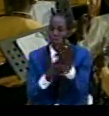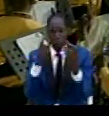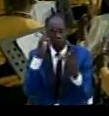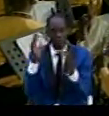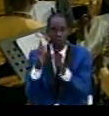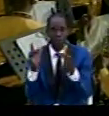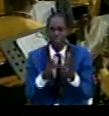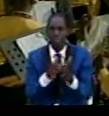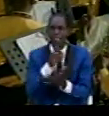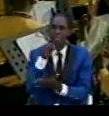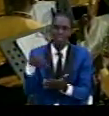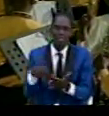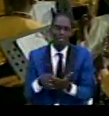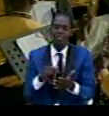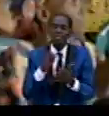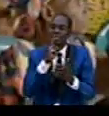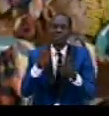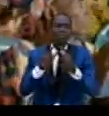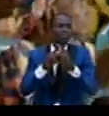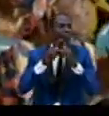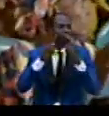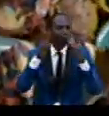is great.